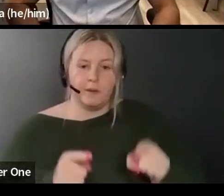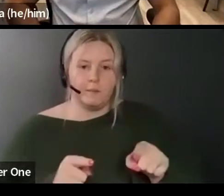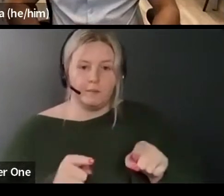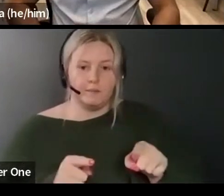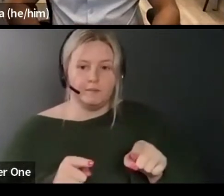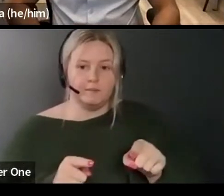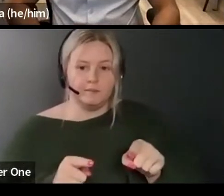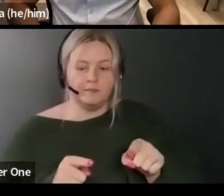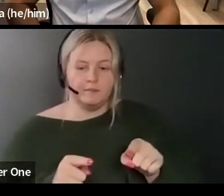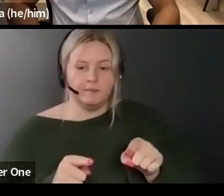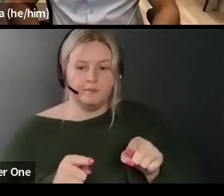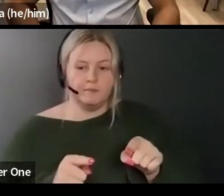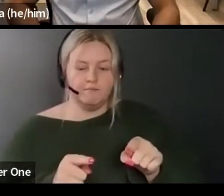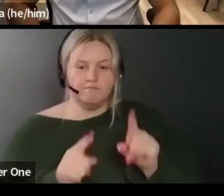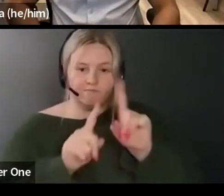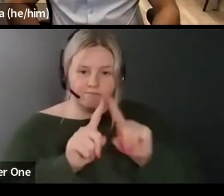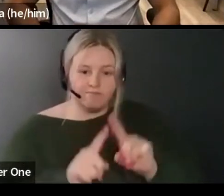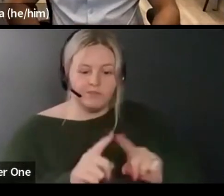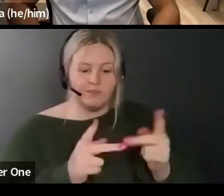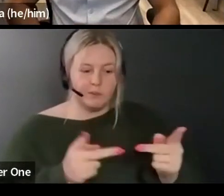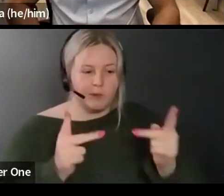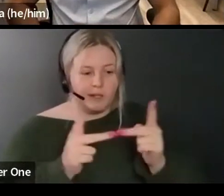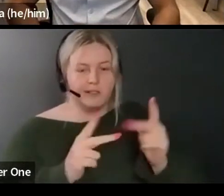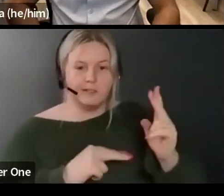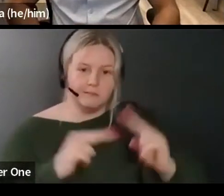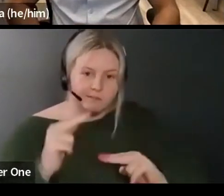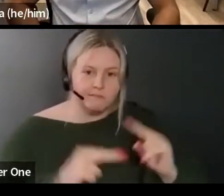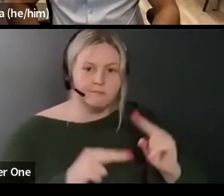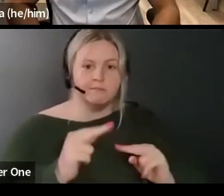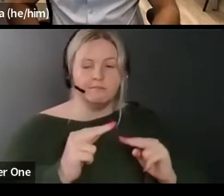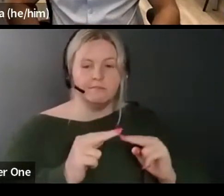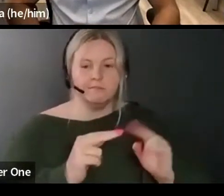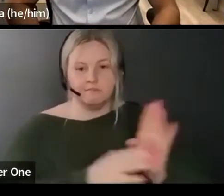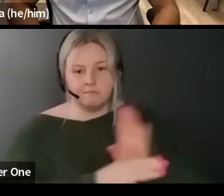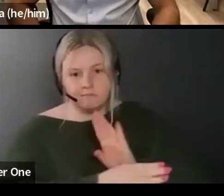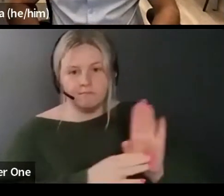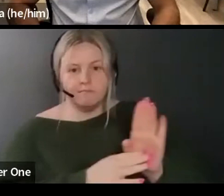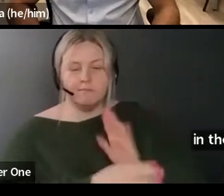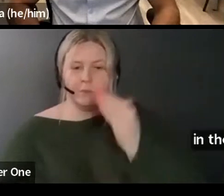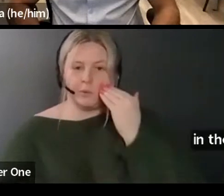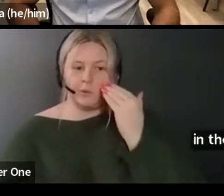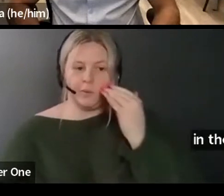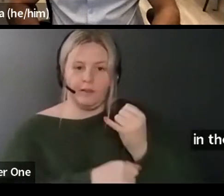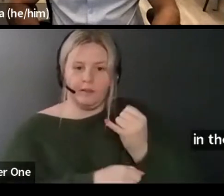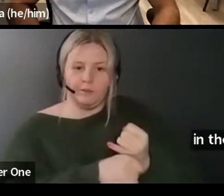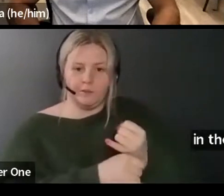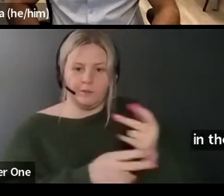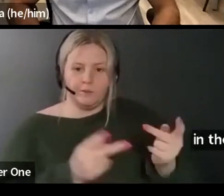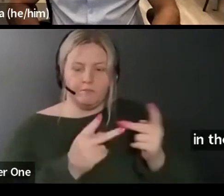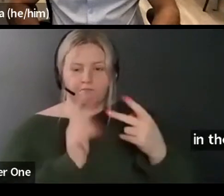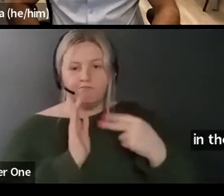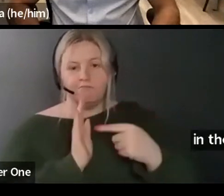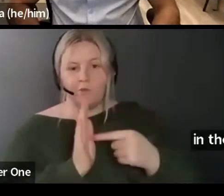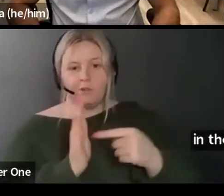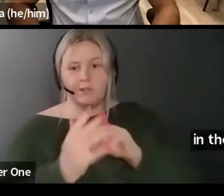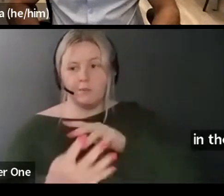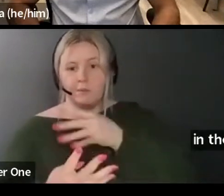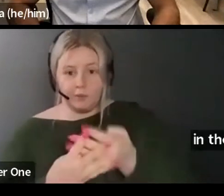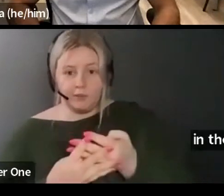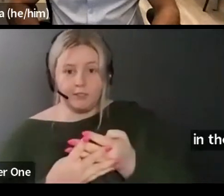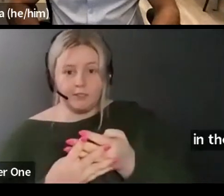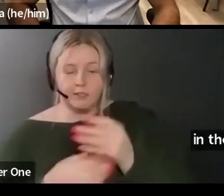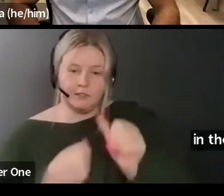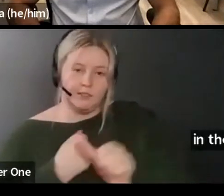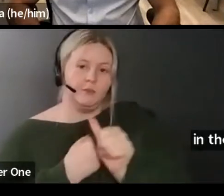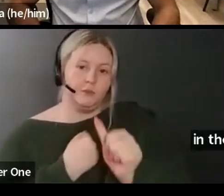the walls of institutions. We know that institutions like prisons are very